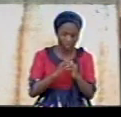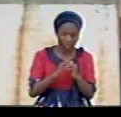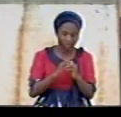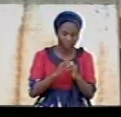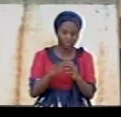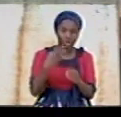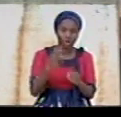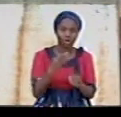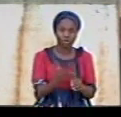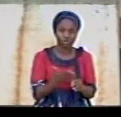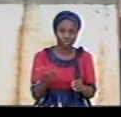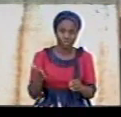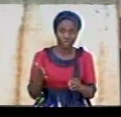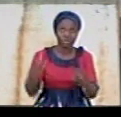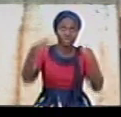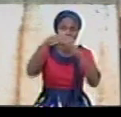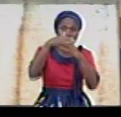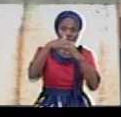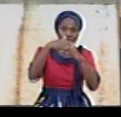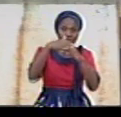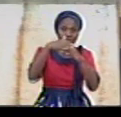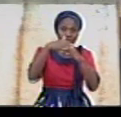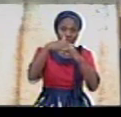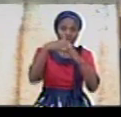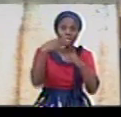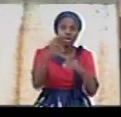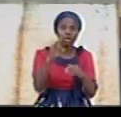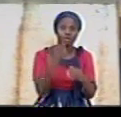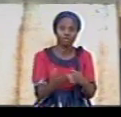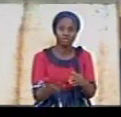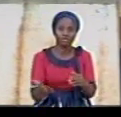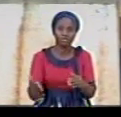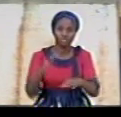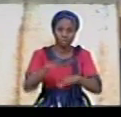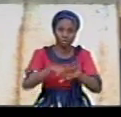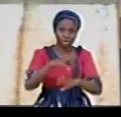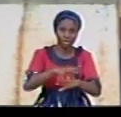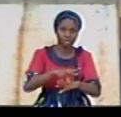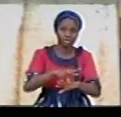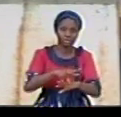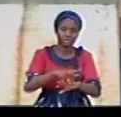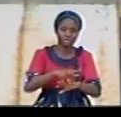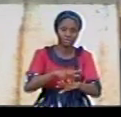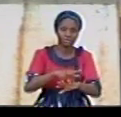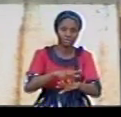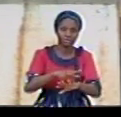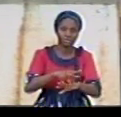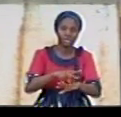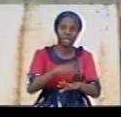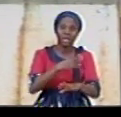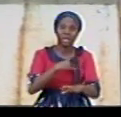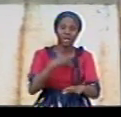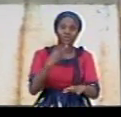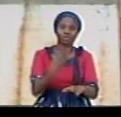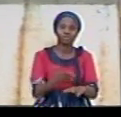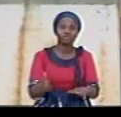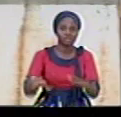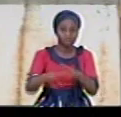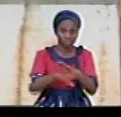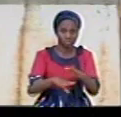of things above, of things on earth, and of things